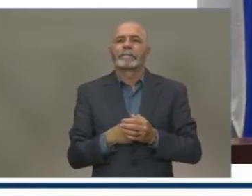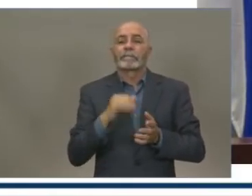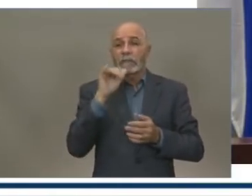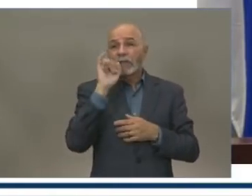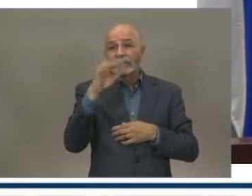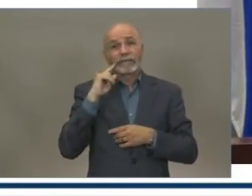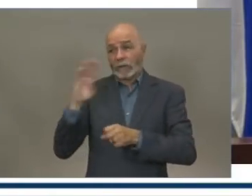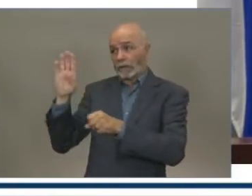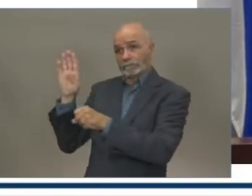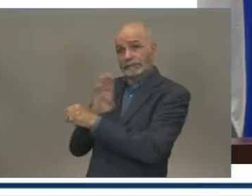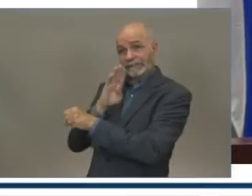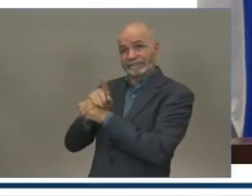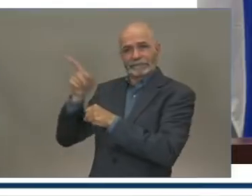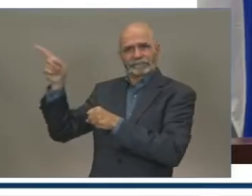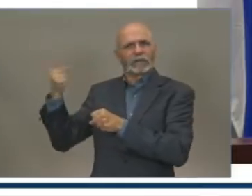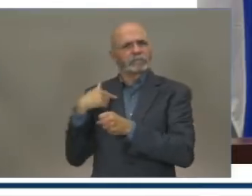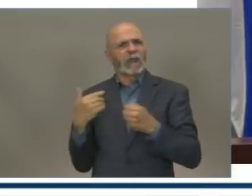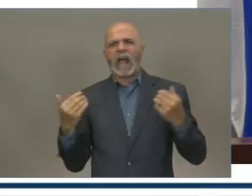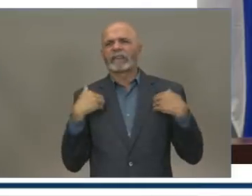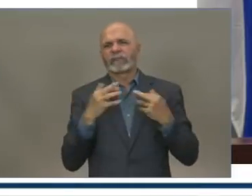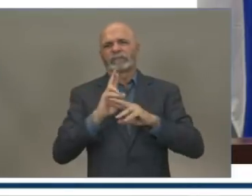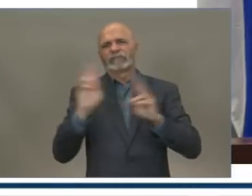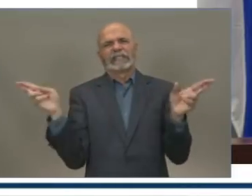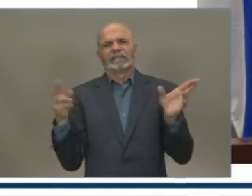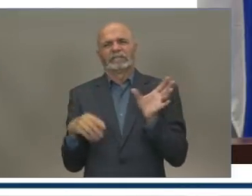have at least one smartphone already in there as part of their